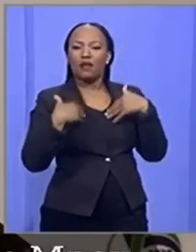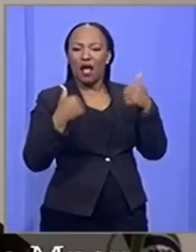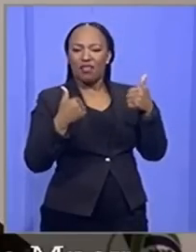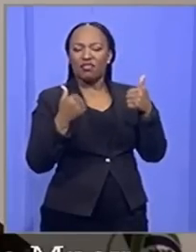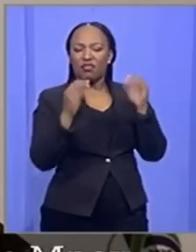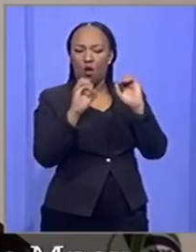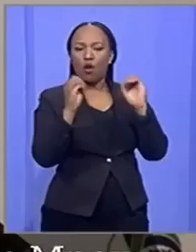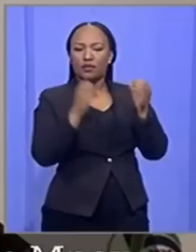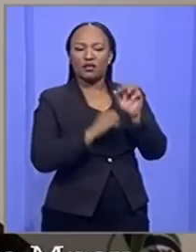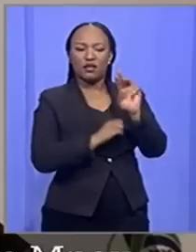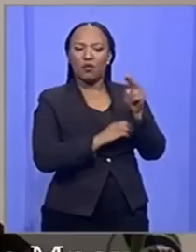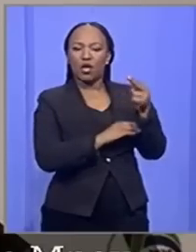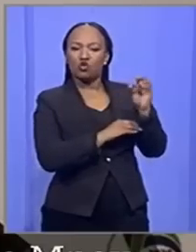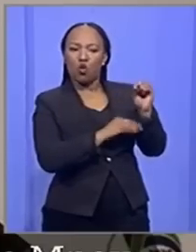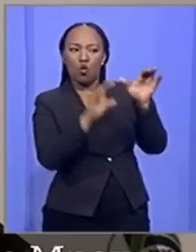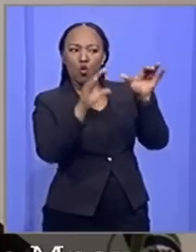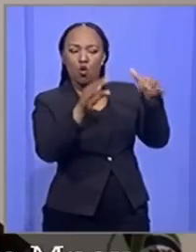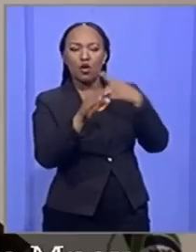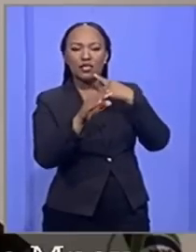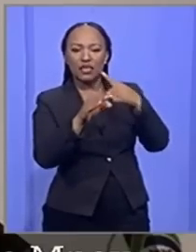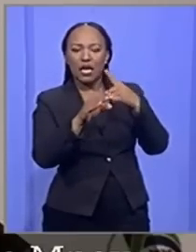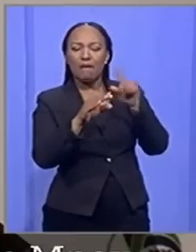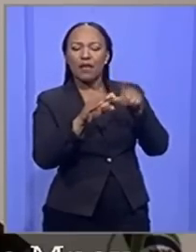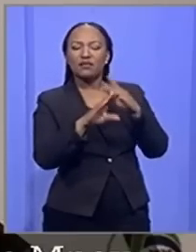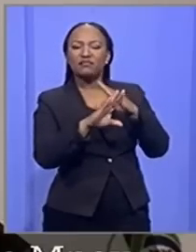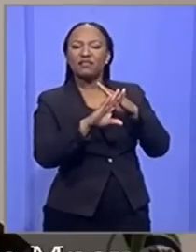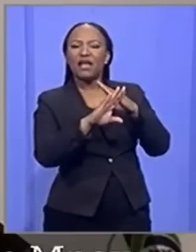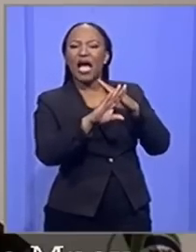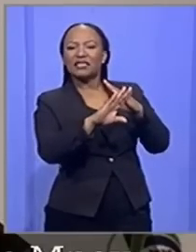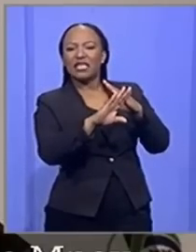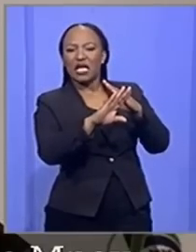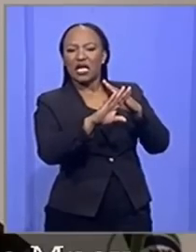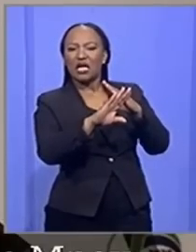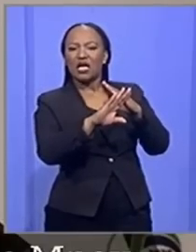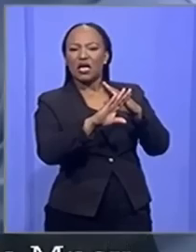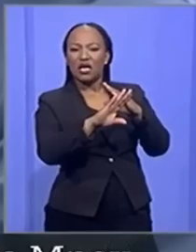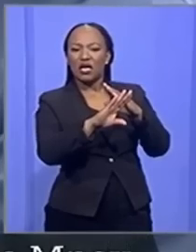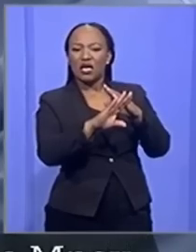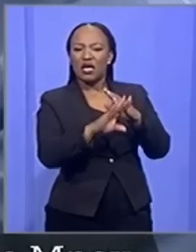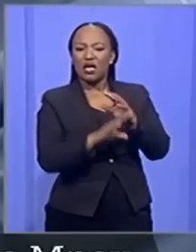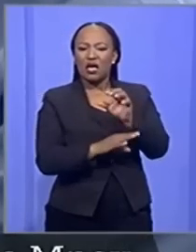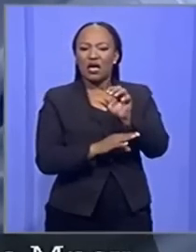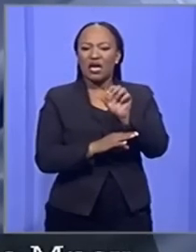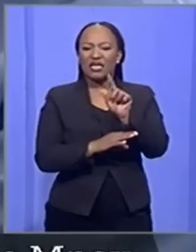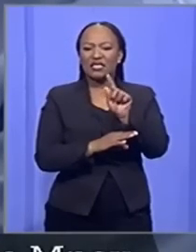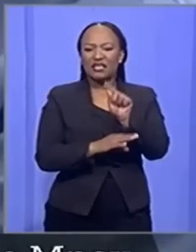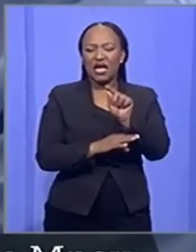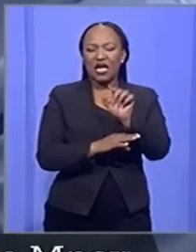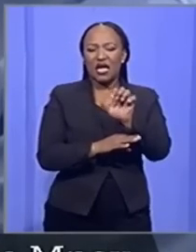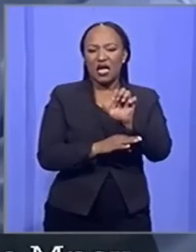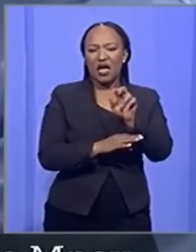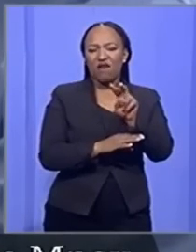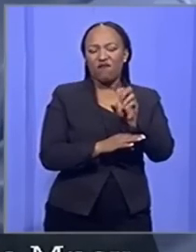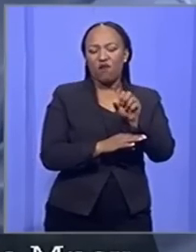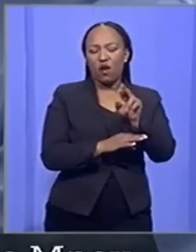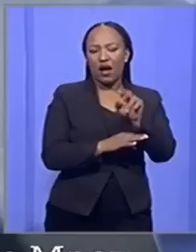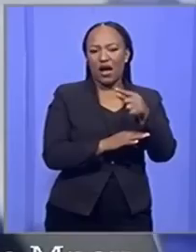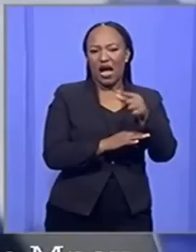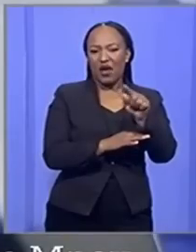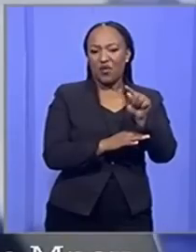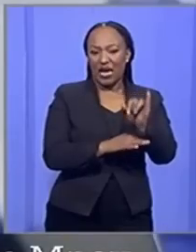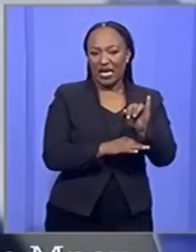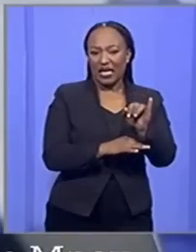the use of an antiviral treatment called tecovirimat. Mmušo o lekola kgetho ya gore